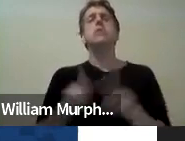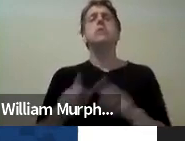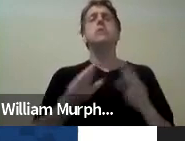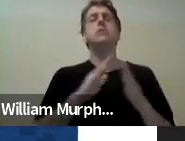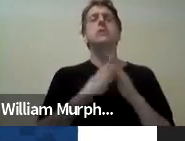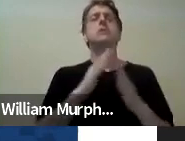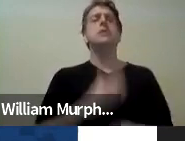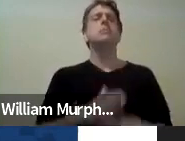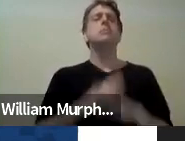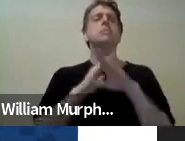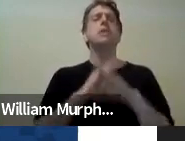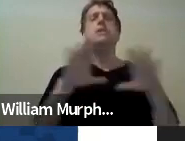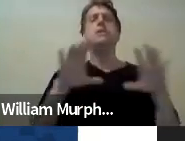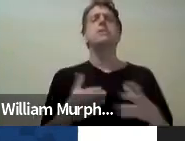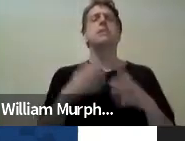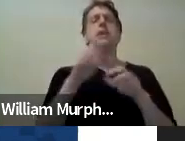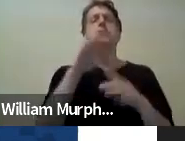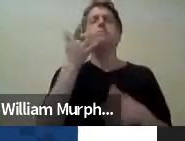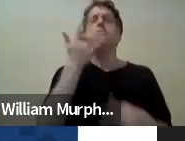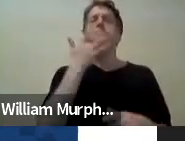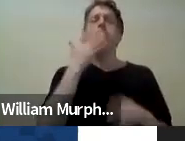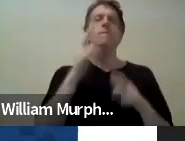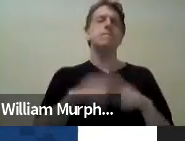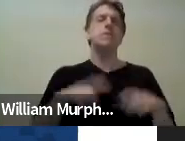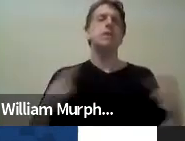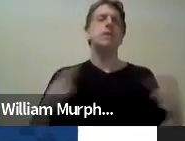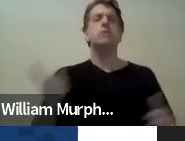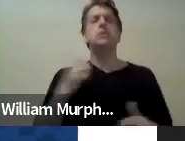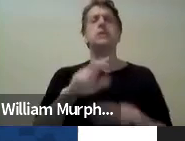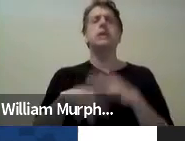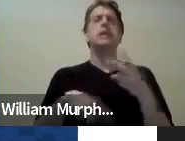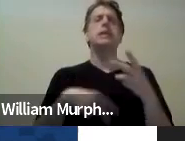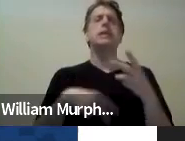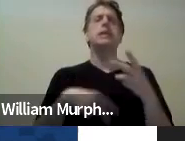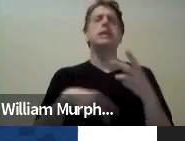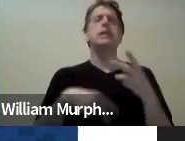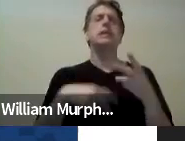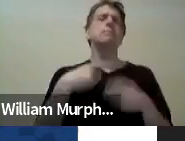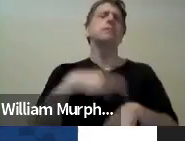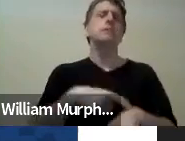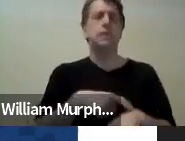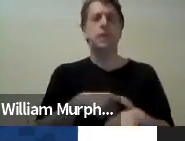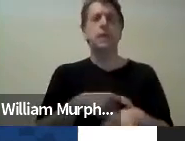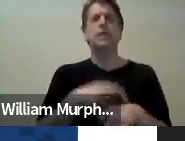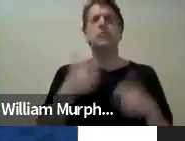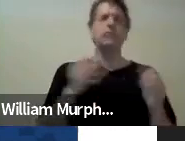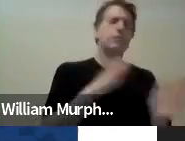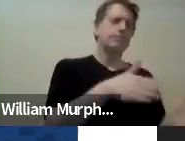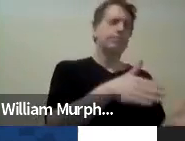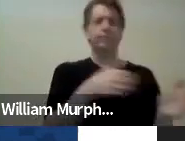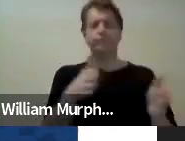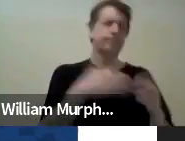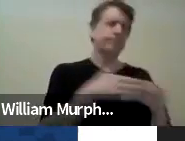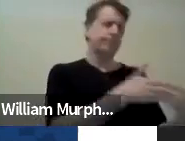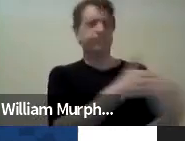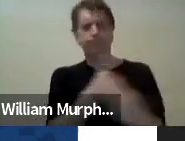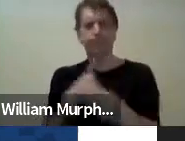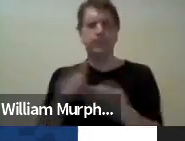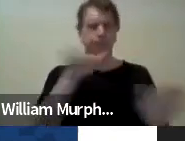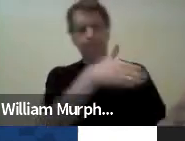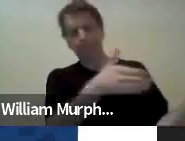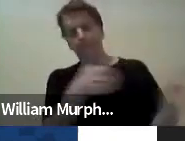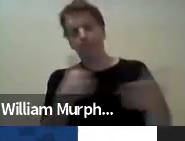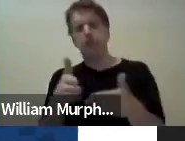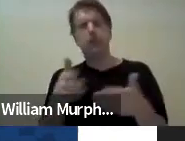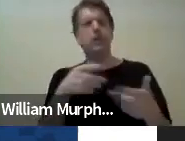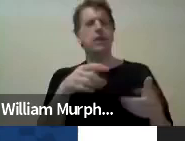preferred language. So anytime that, you know, a housing professional is trying to move somebody from one place to another, if it's